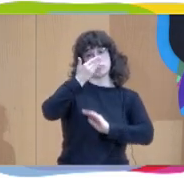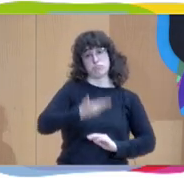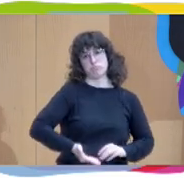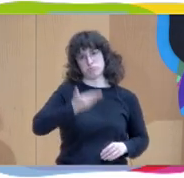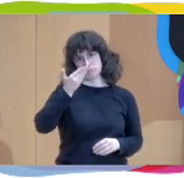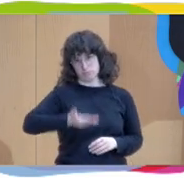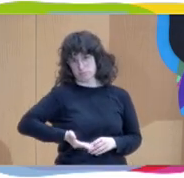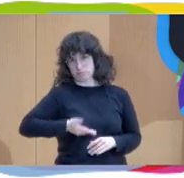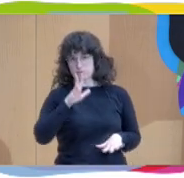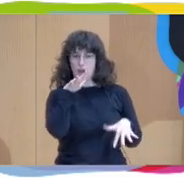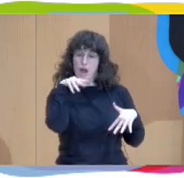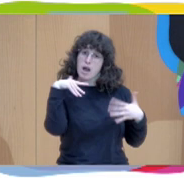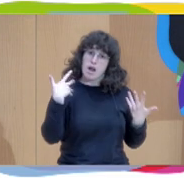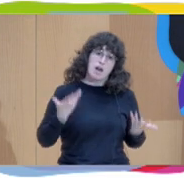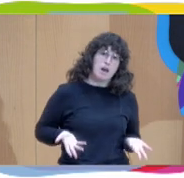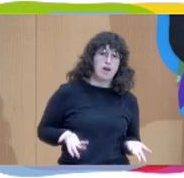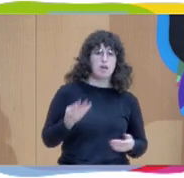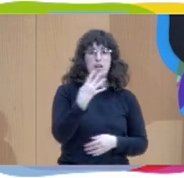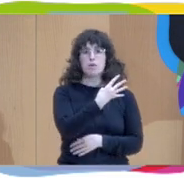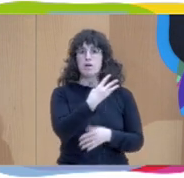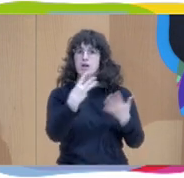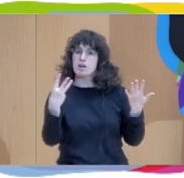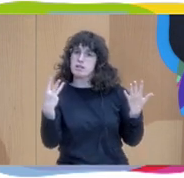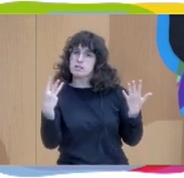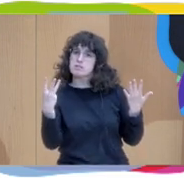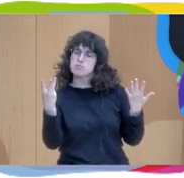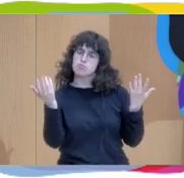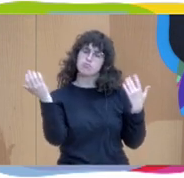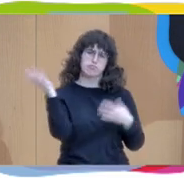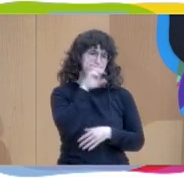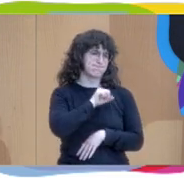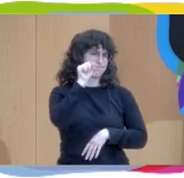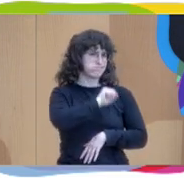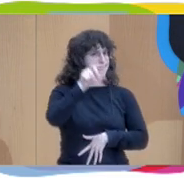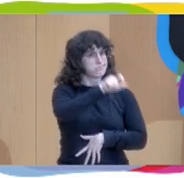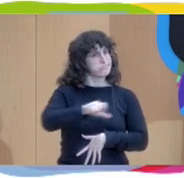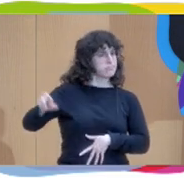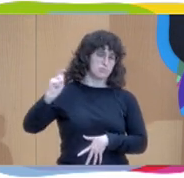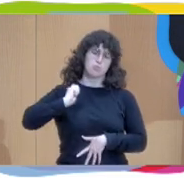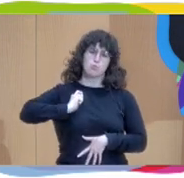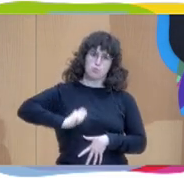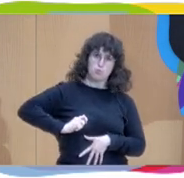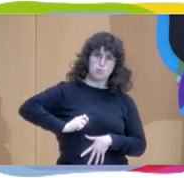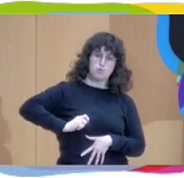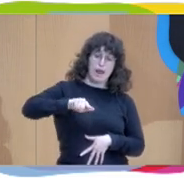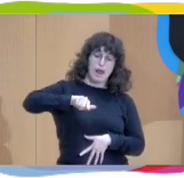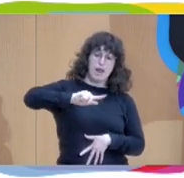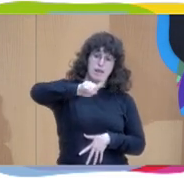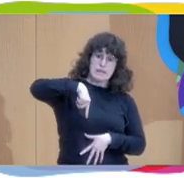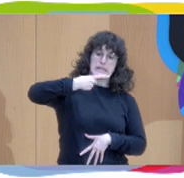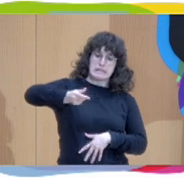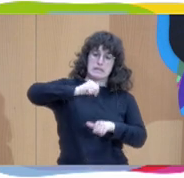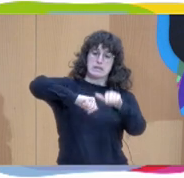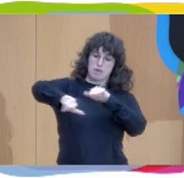excellent professionals who can continue training new people. And so, in that